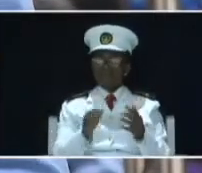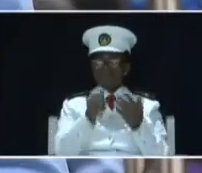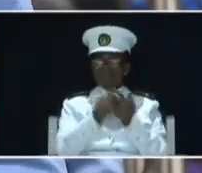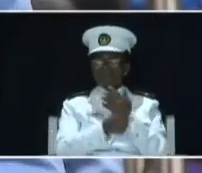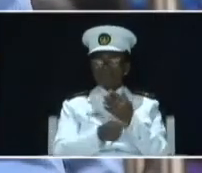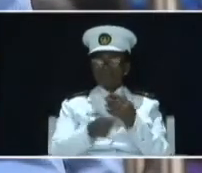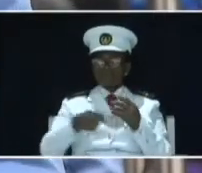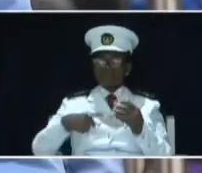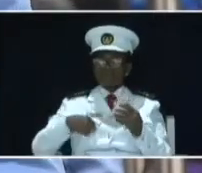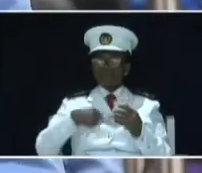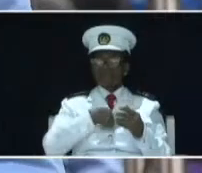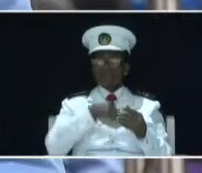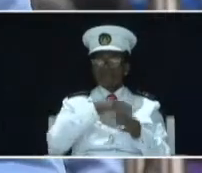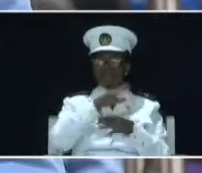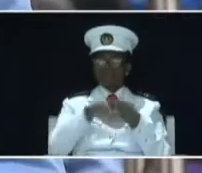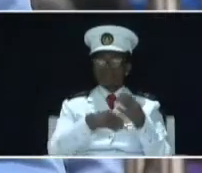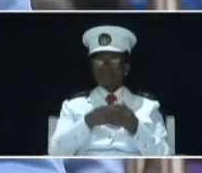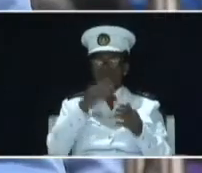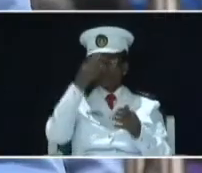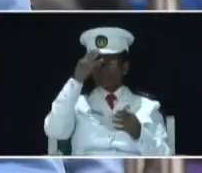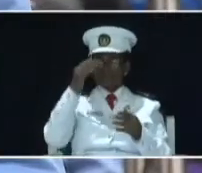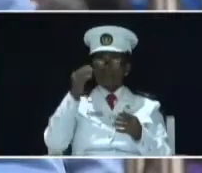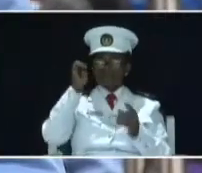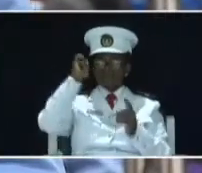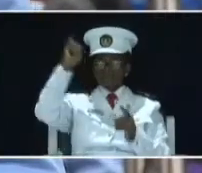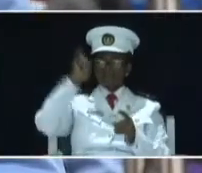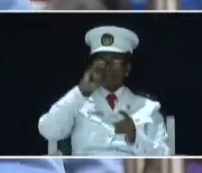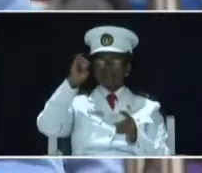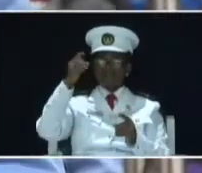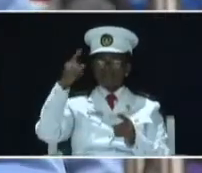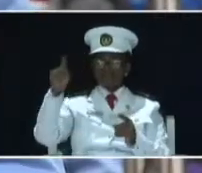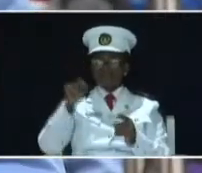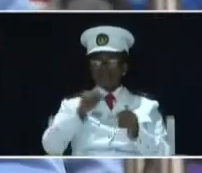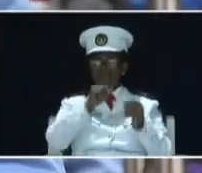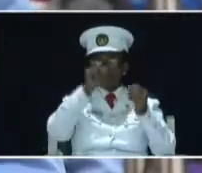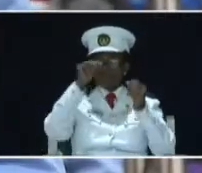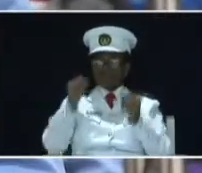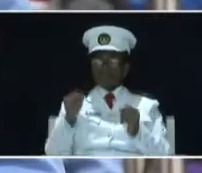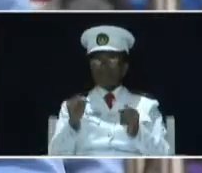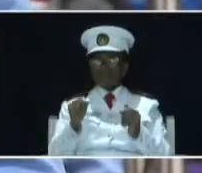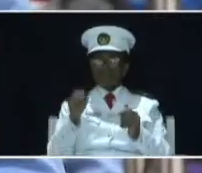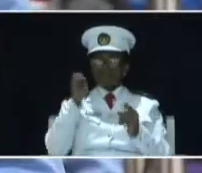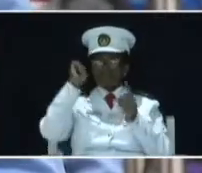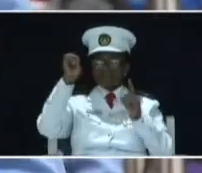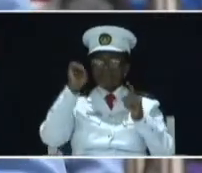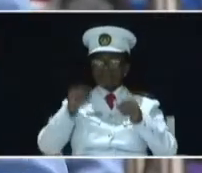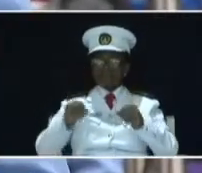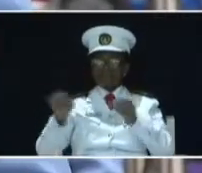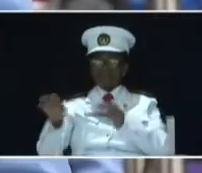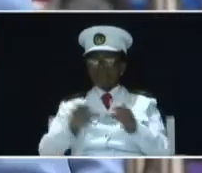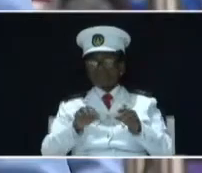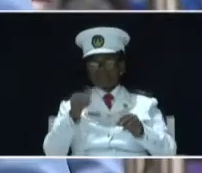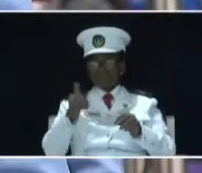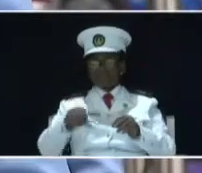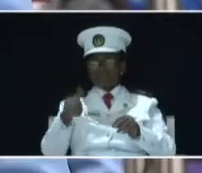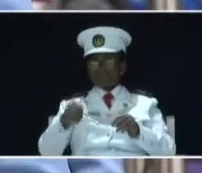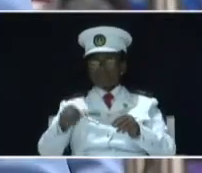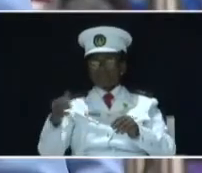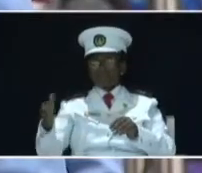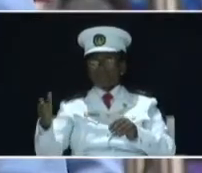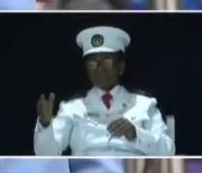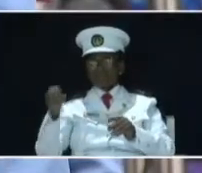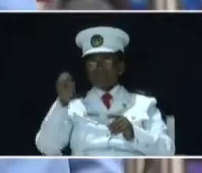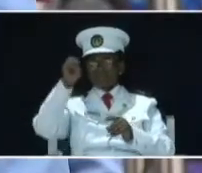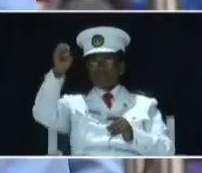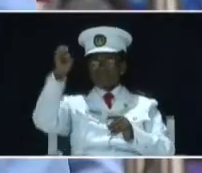We all know that He's the Almighty. He can do anything He wanted to do. But